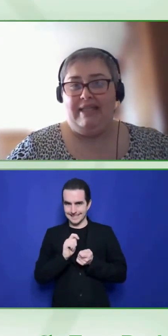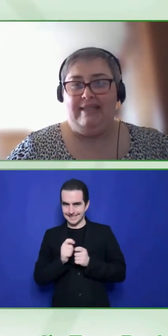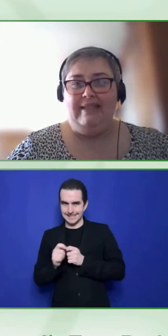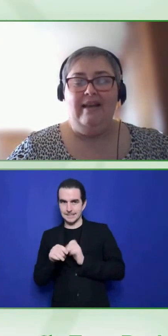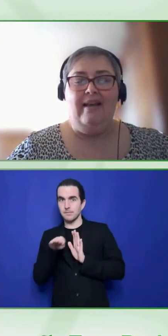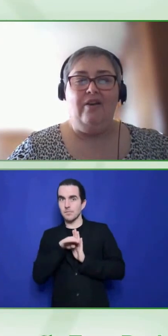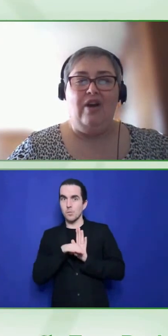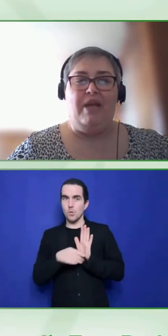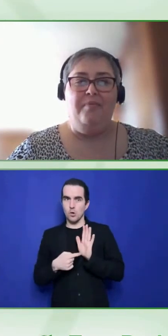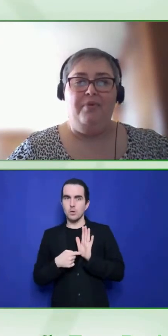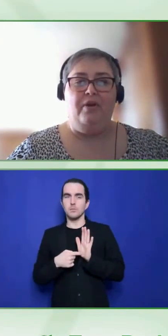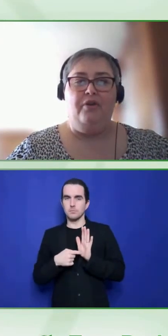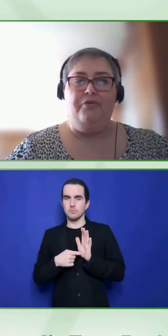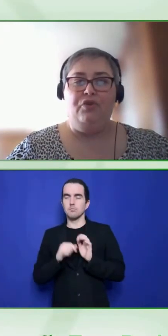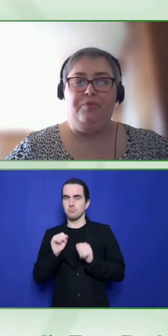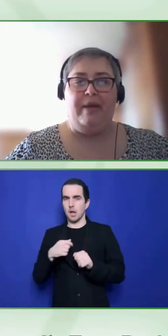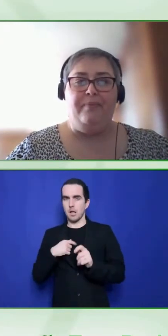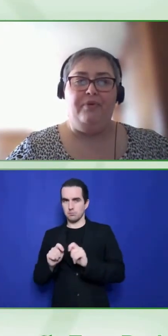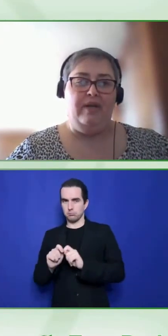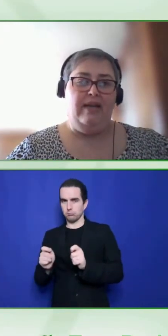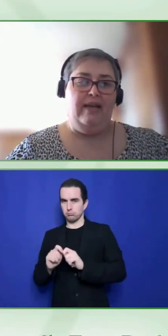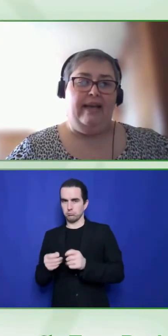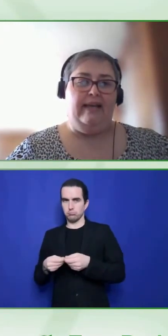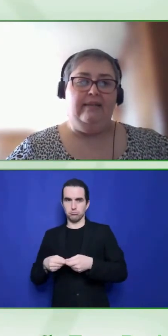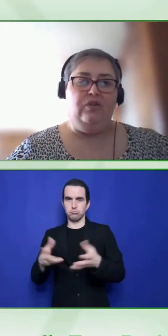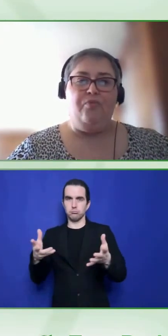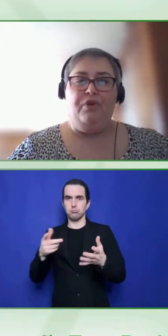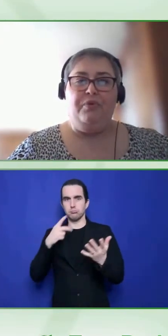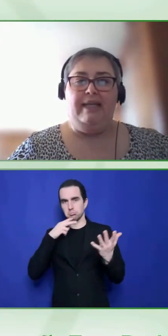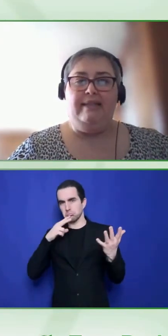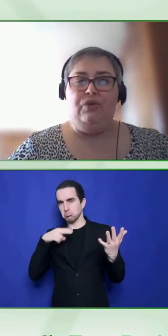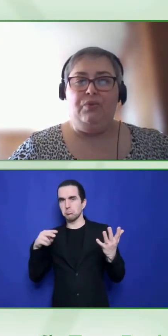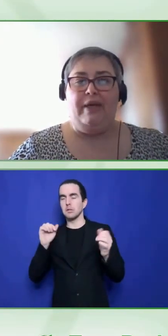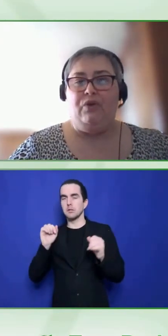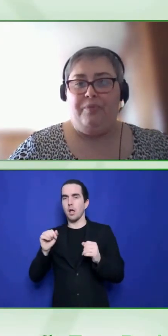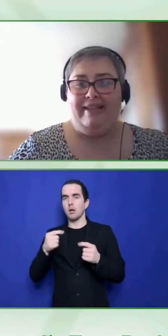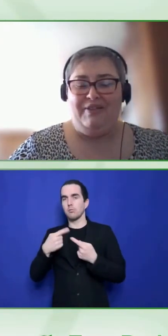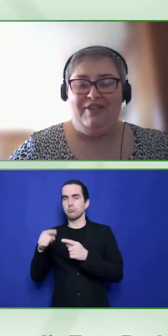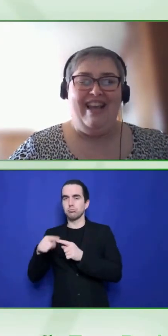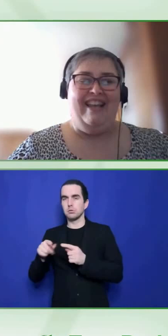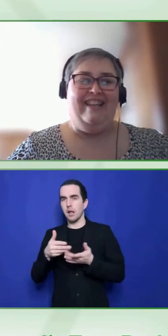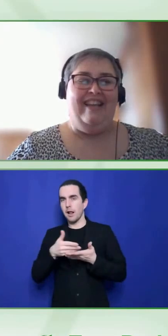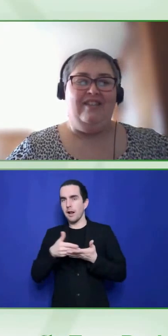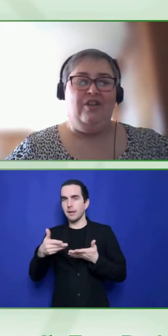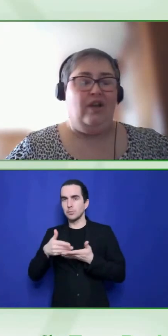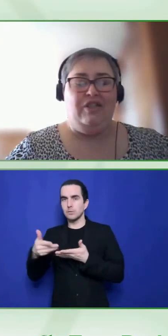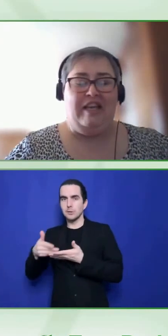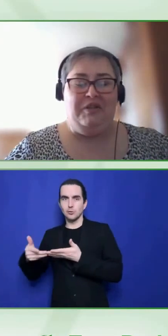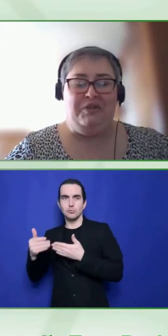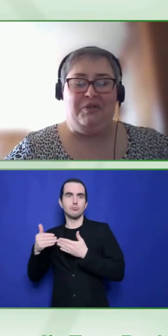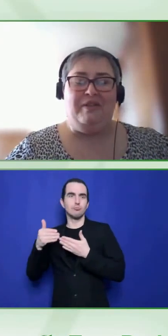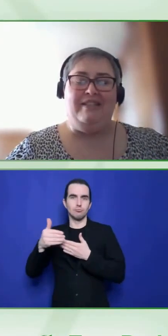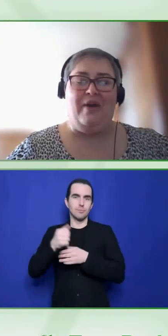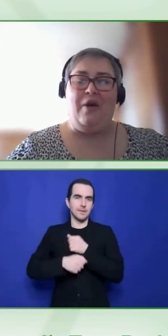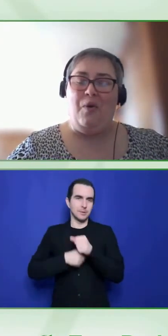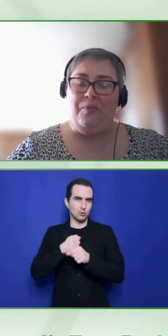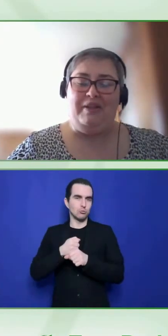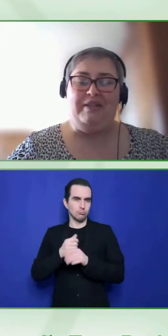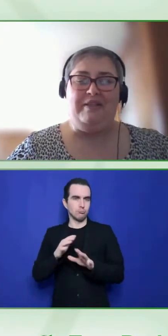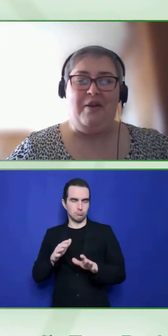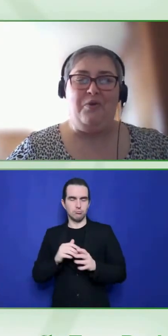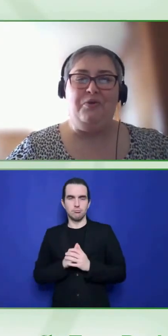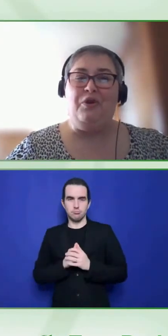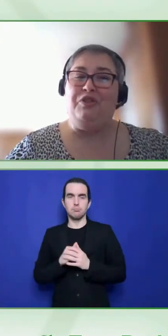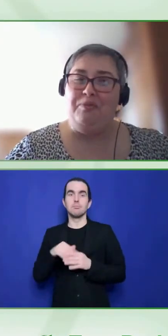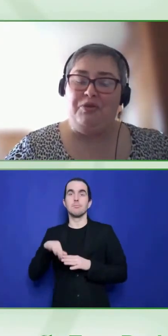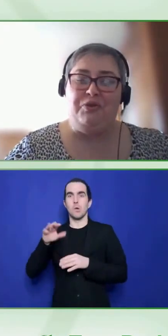on disability coming up, a focus paper and some work related to incubators, indicators, sorry. So I hope